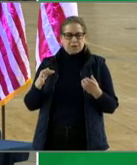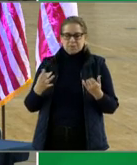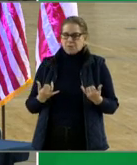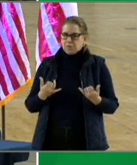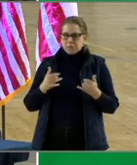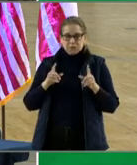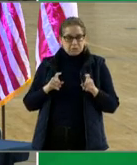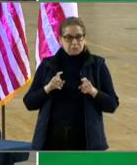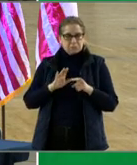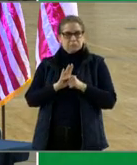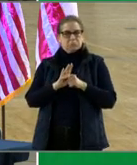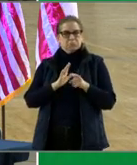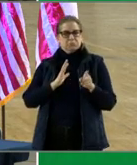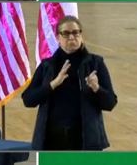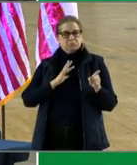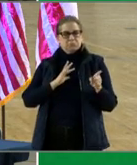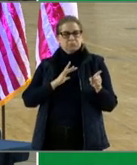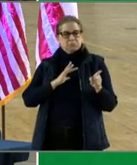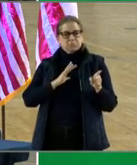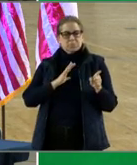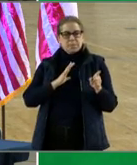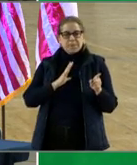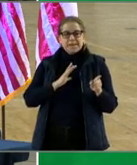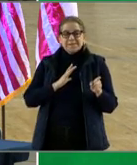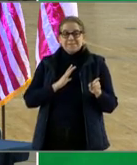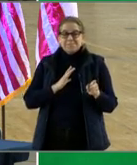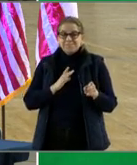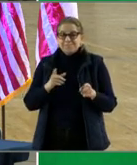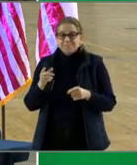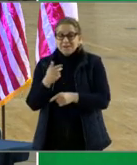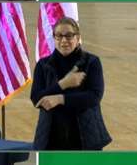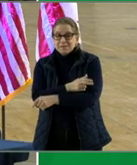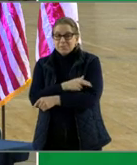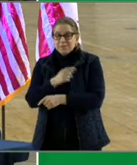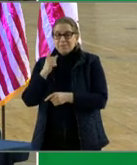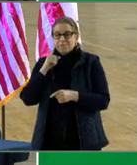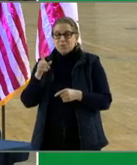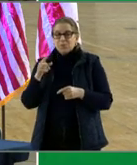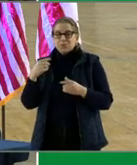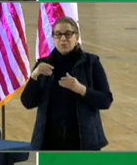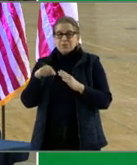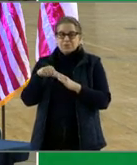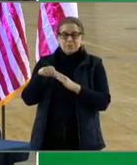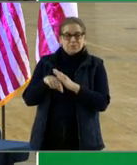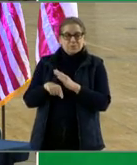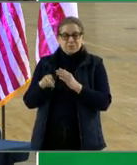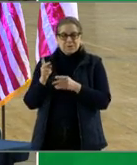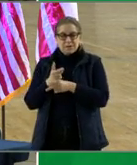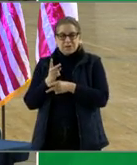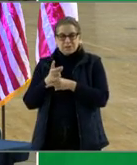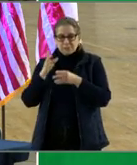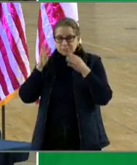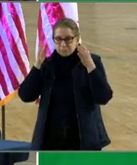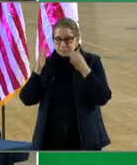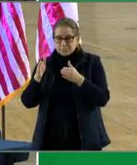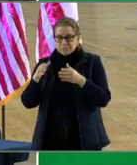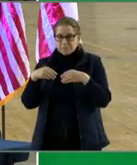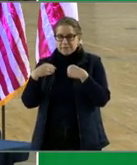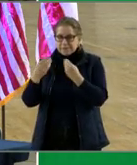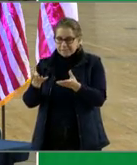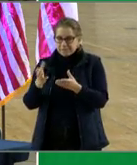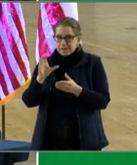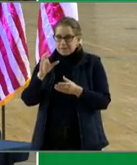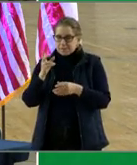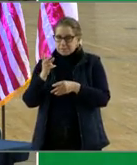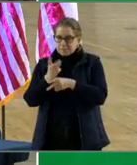are that hospitals, acute care facilities would focus primarily on providing care to COVID-19 patients and have